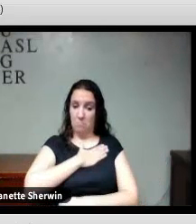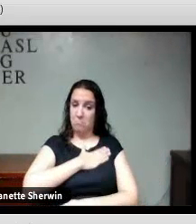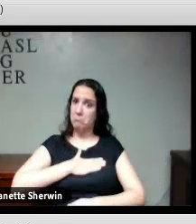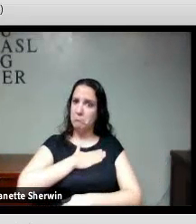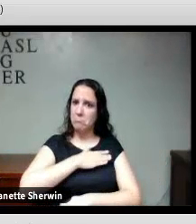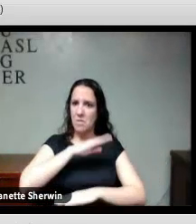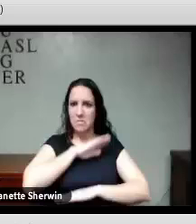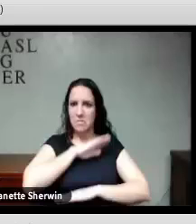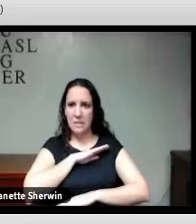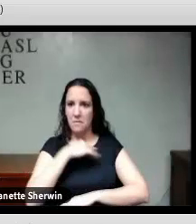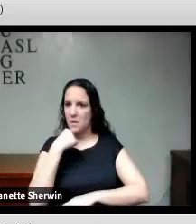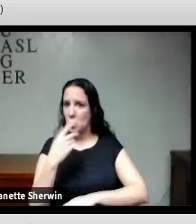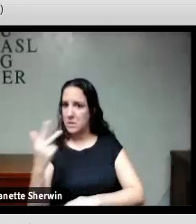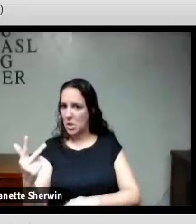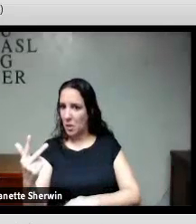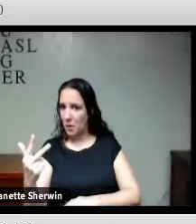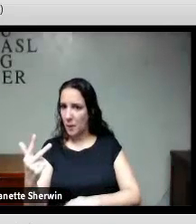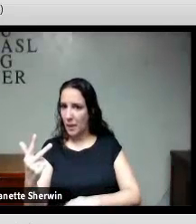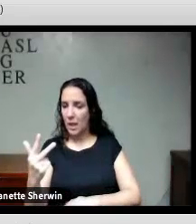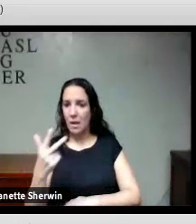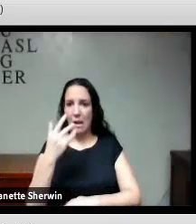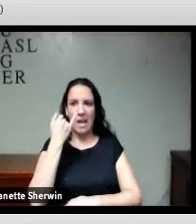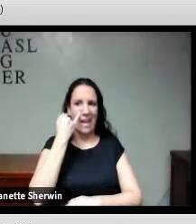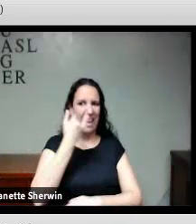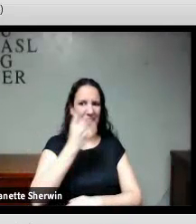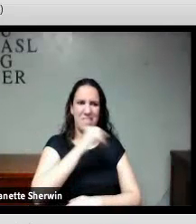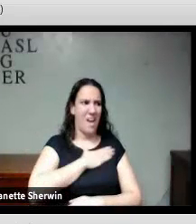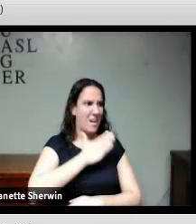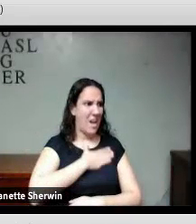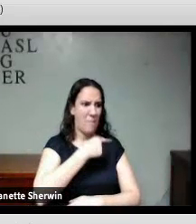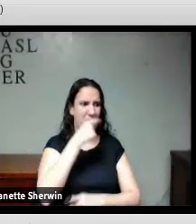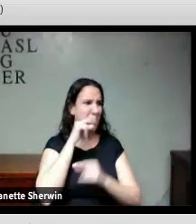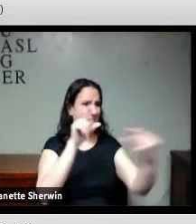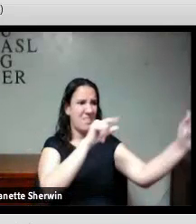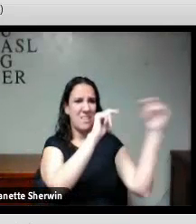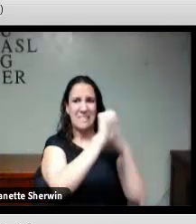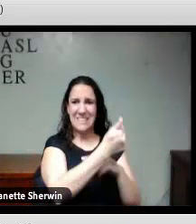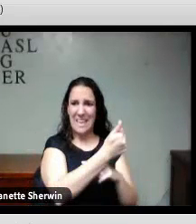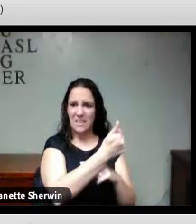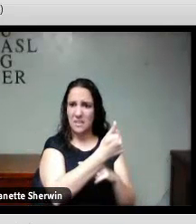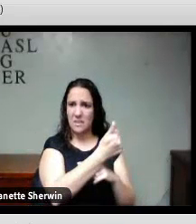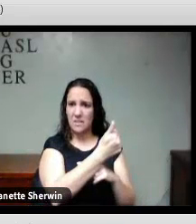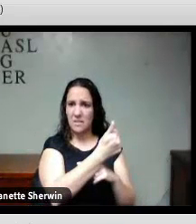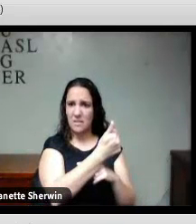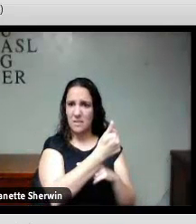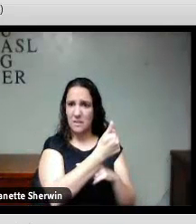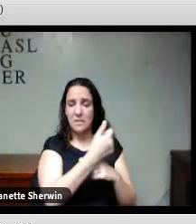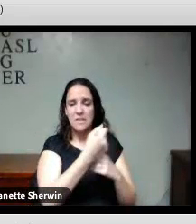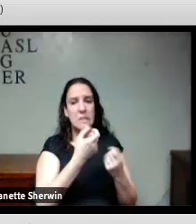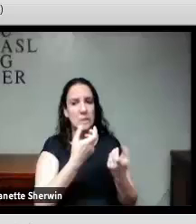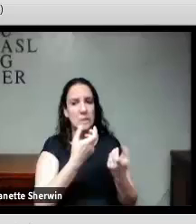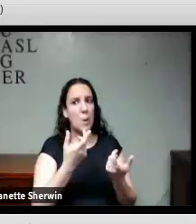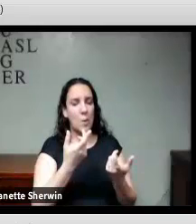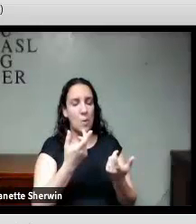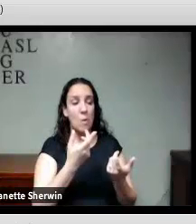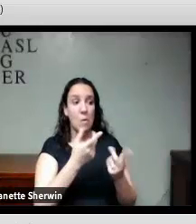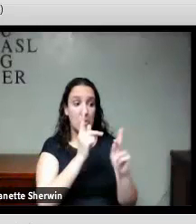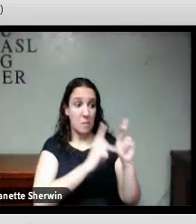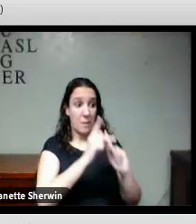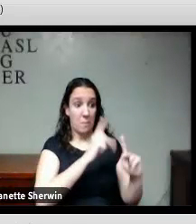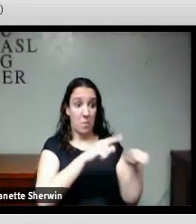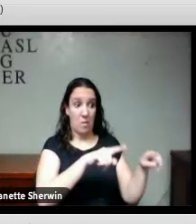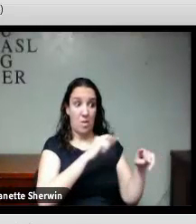displeased tell about 10. So you have to work 3 times harder to take care of the people who are displeased